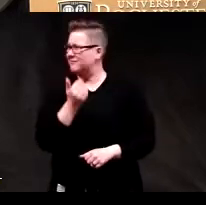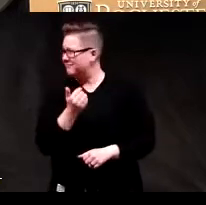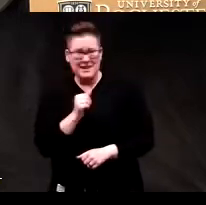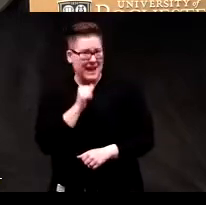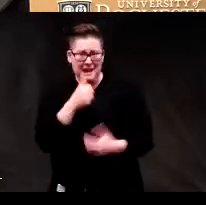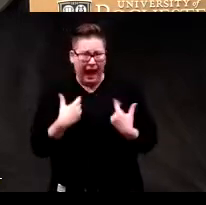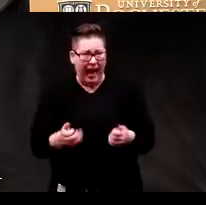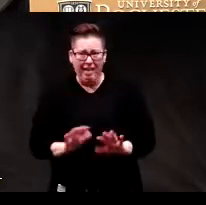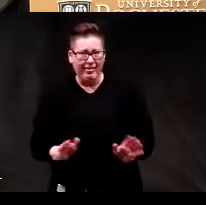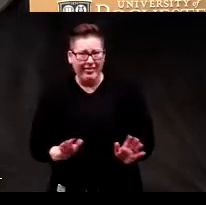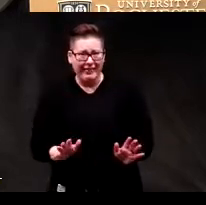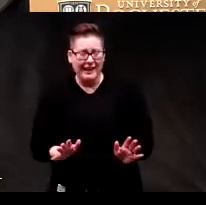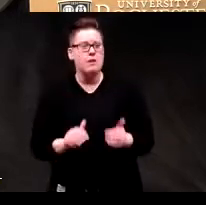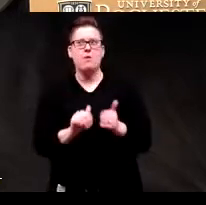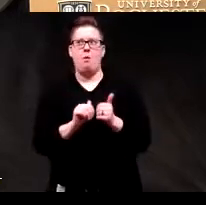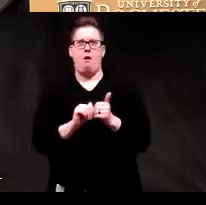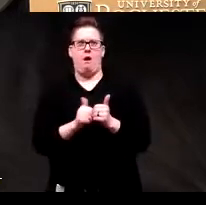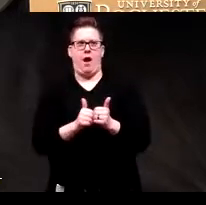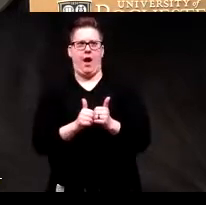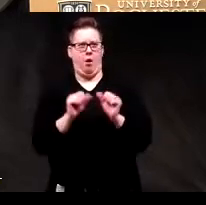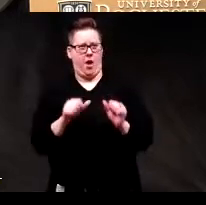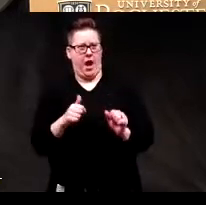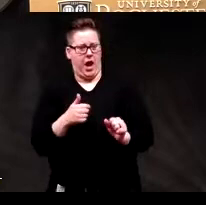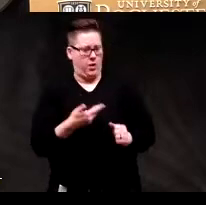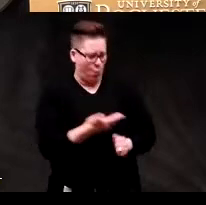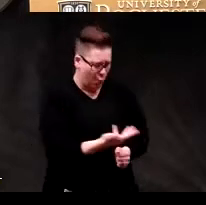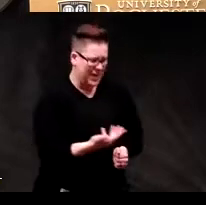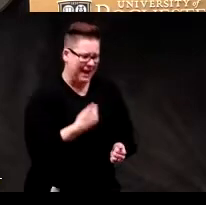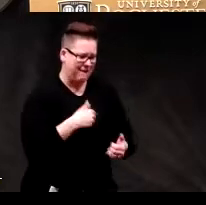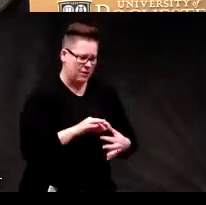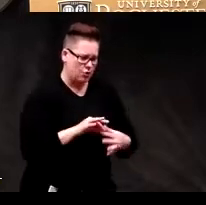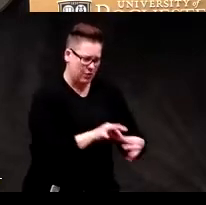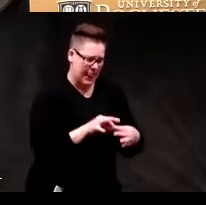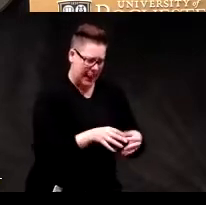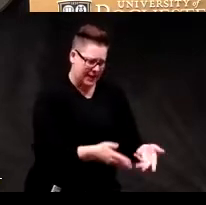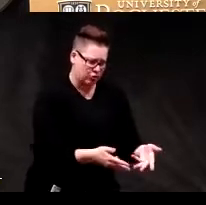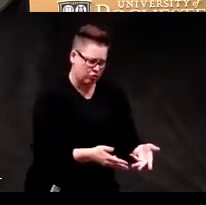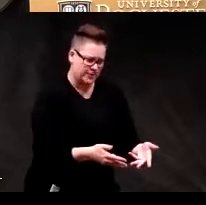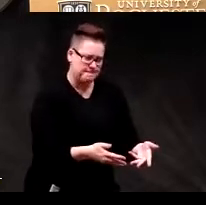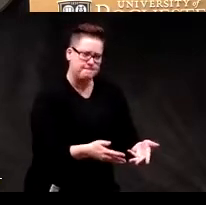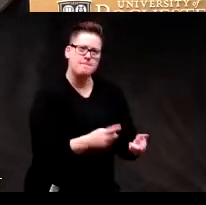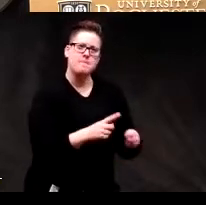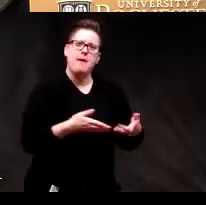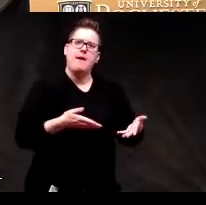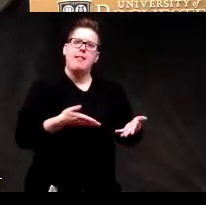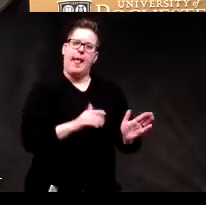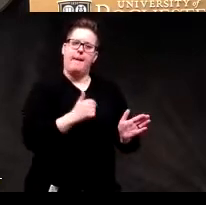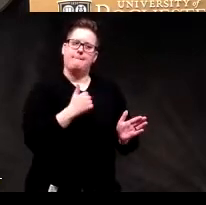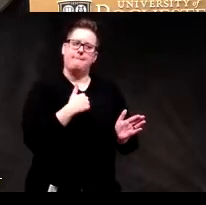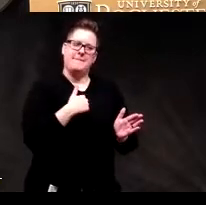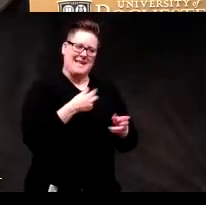really healthy. So how can I have a relationship with him that allows us to preserve